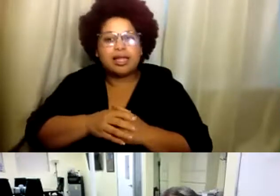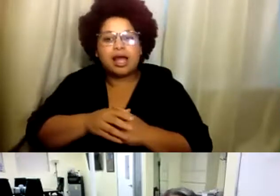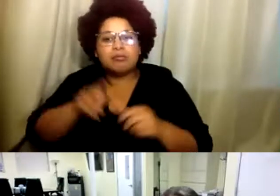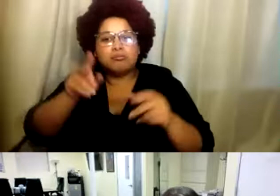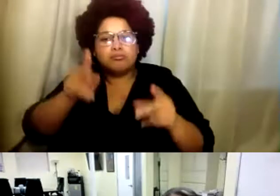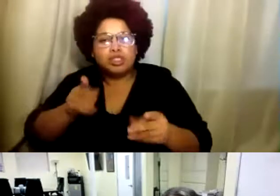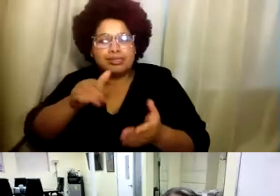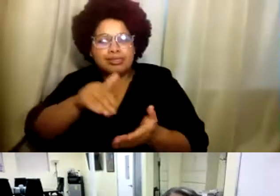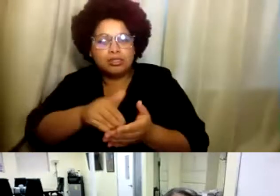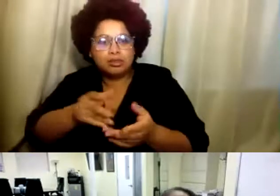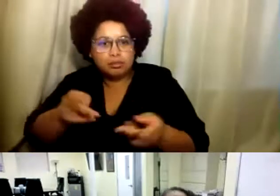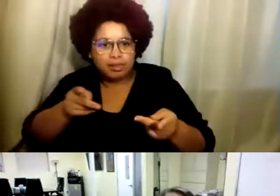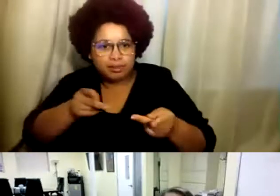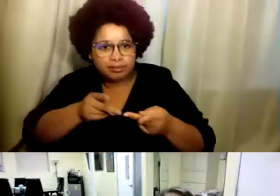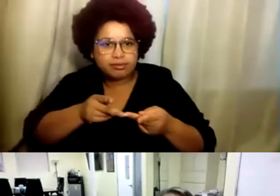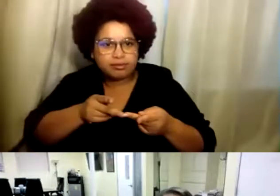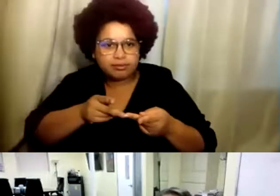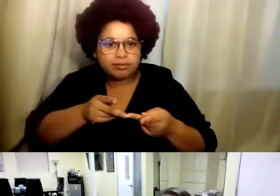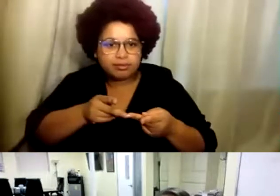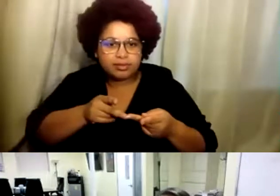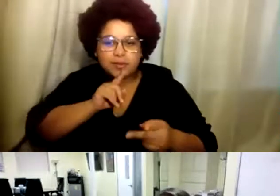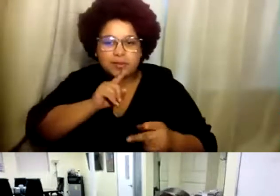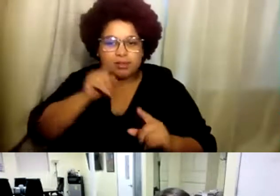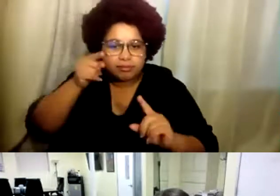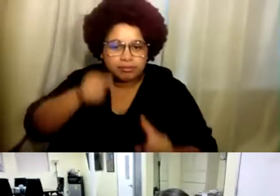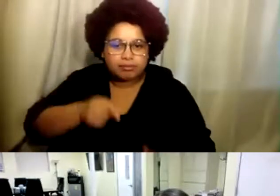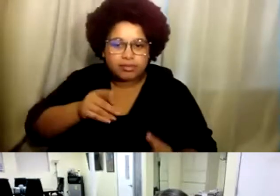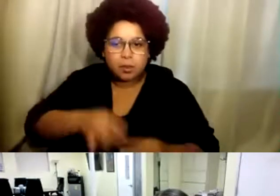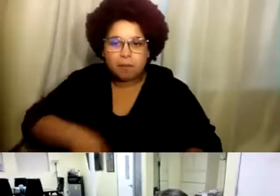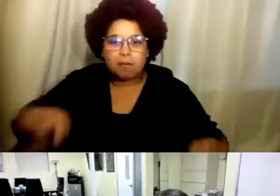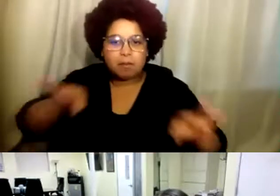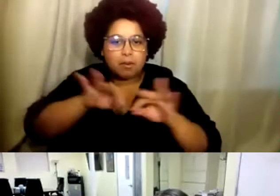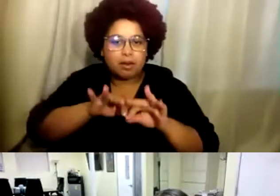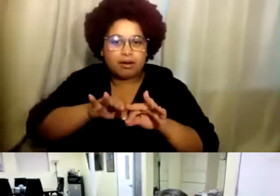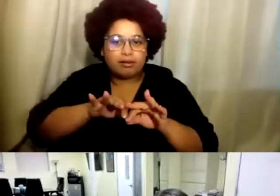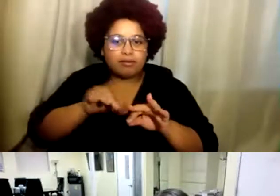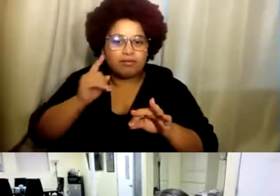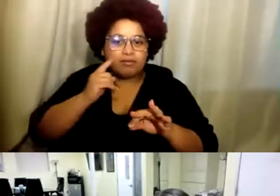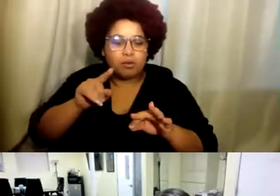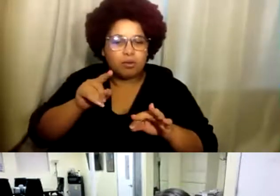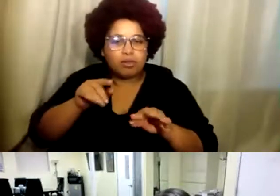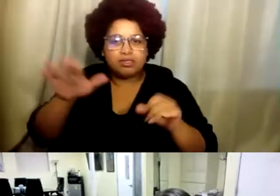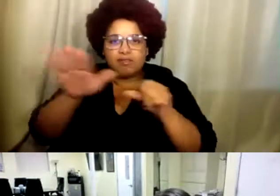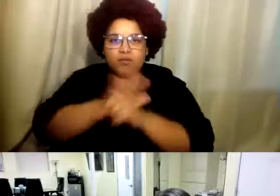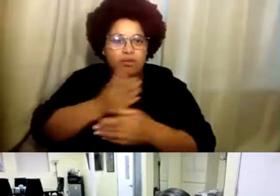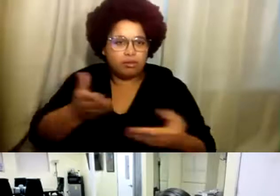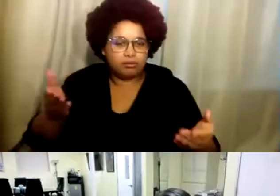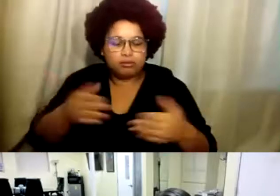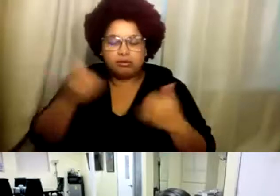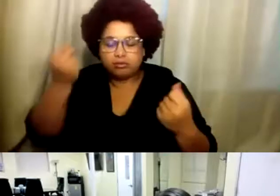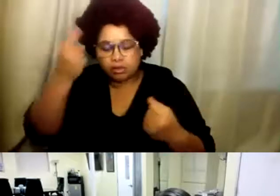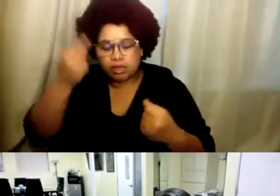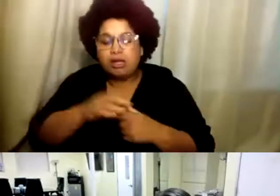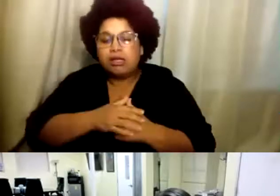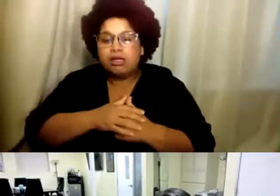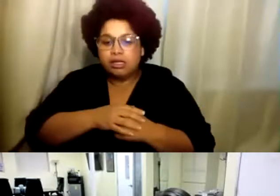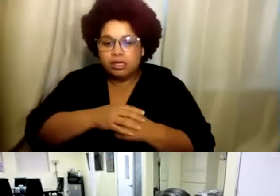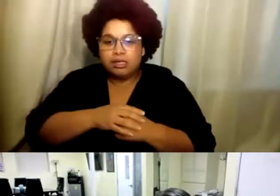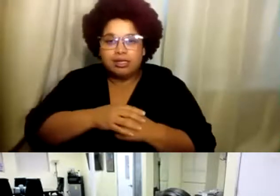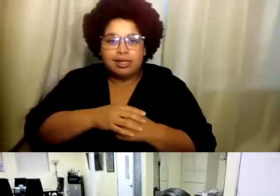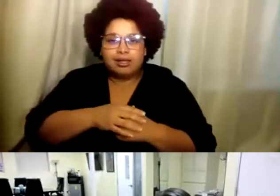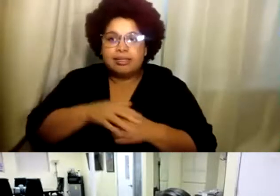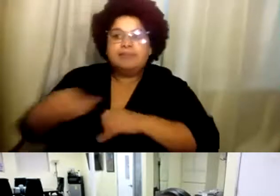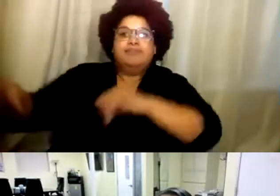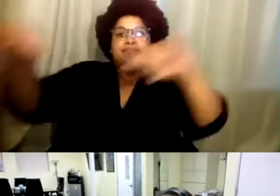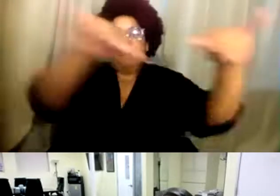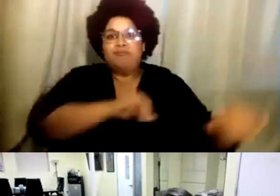time. Absolutely. Is really the key for this whole thing. And as a system, sometimes we jump to, we just got to do it. We're going to do it the same way for everybody.